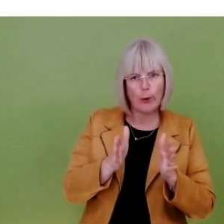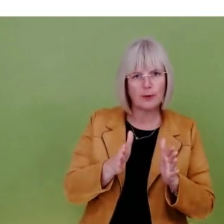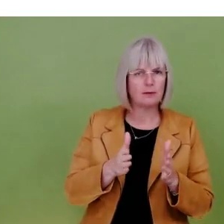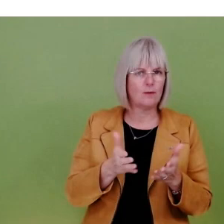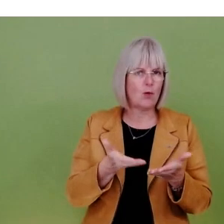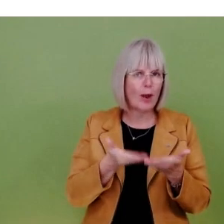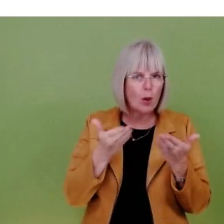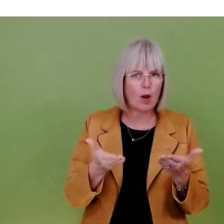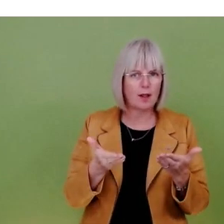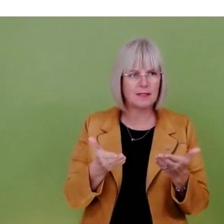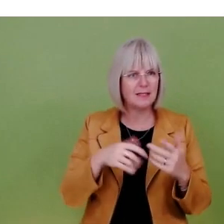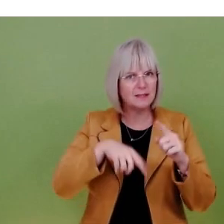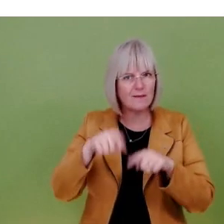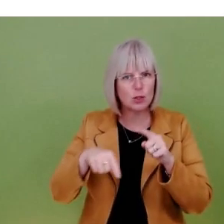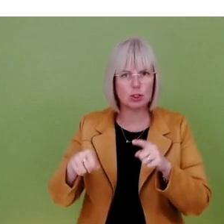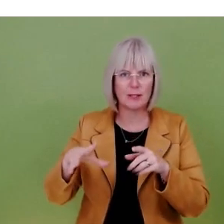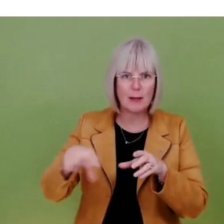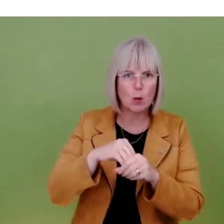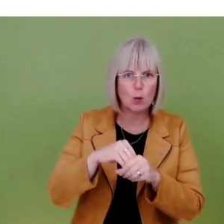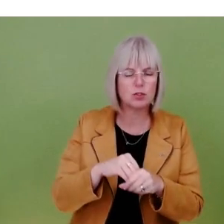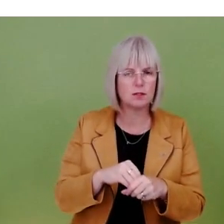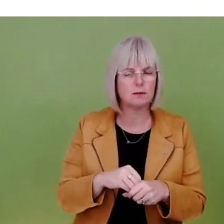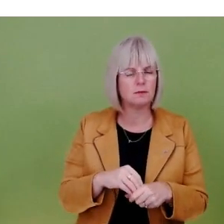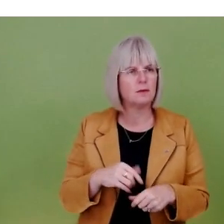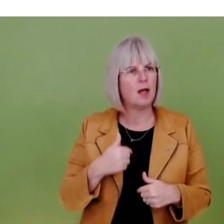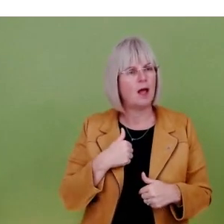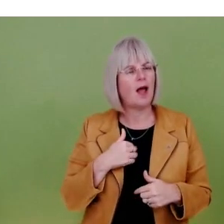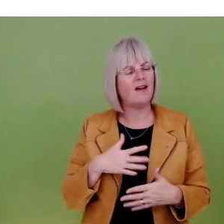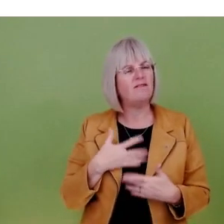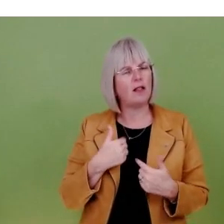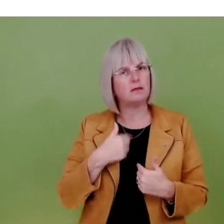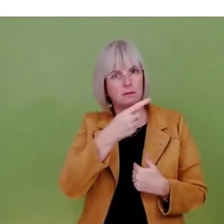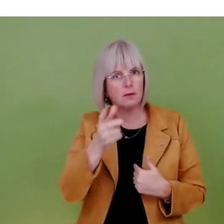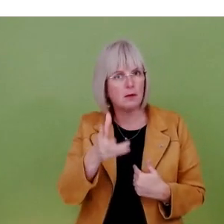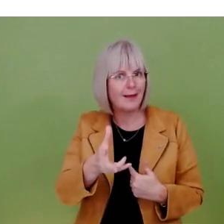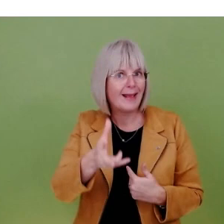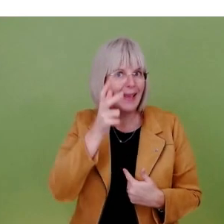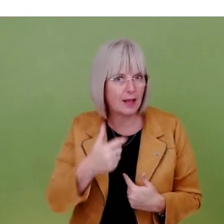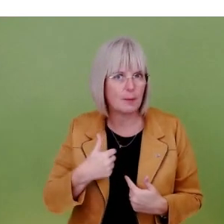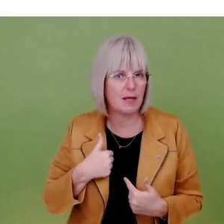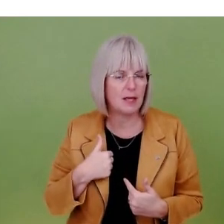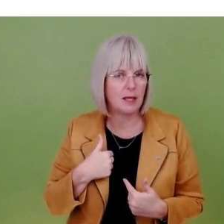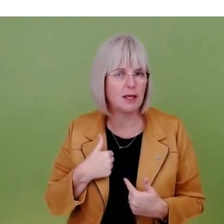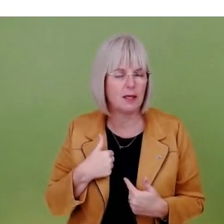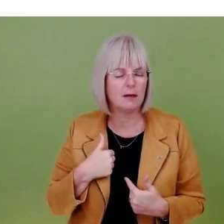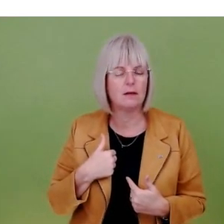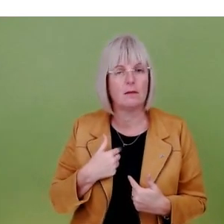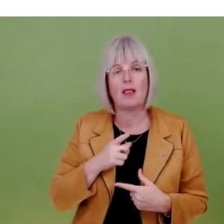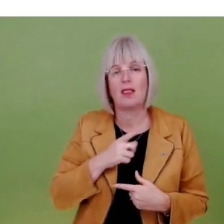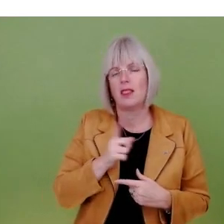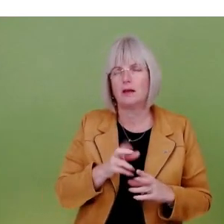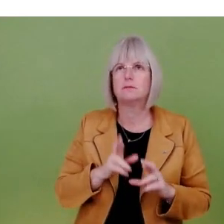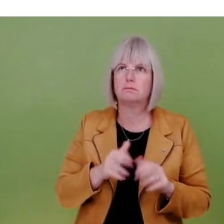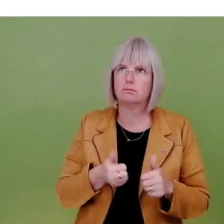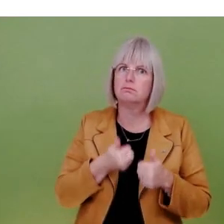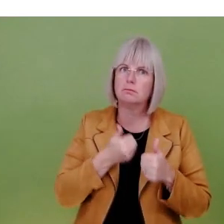and I felt heard and listened to. And I hope that gives a message of hope out there to people, because I haven't always felt that way and I haven't always had